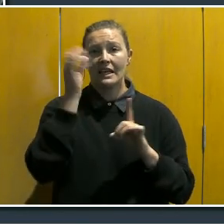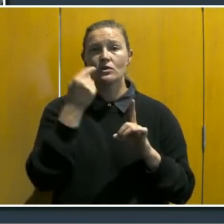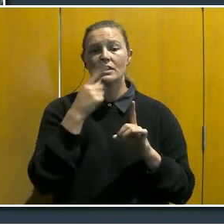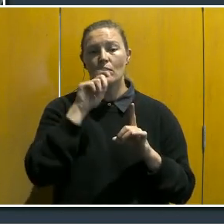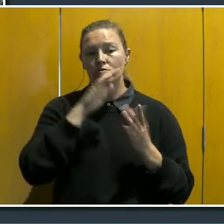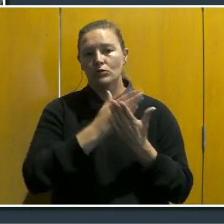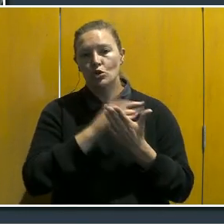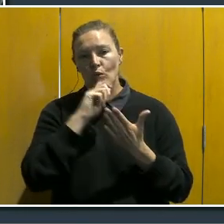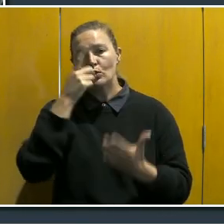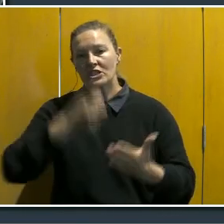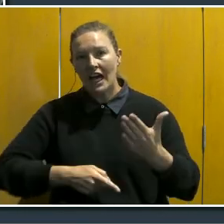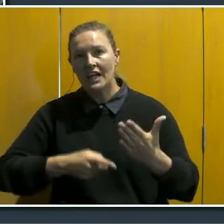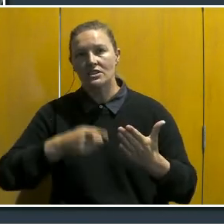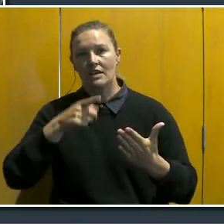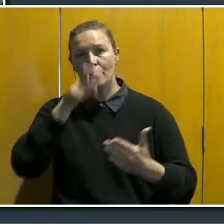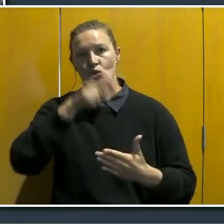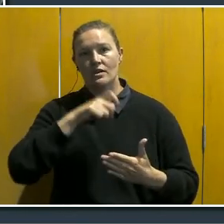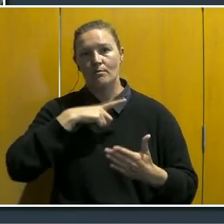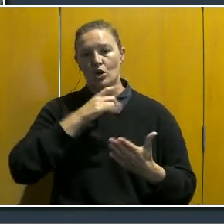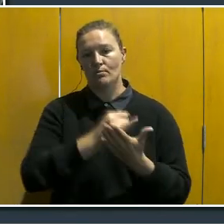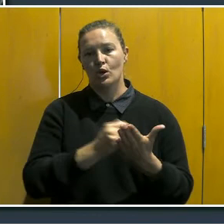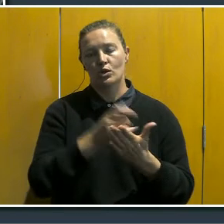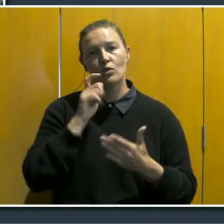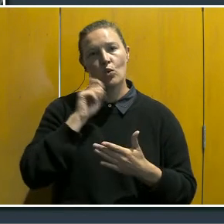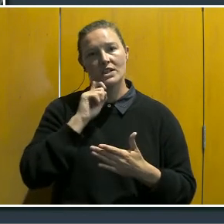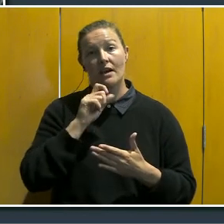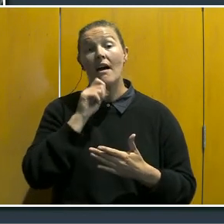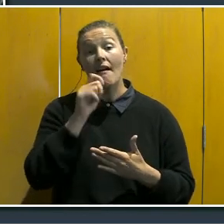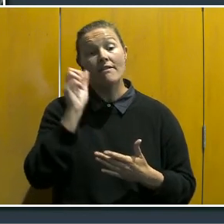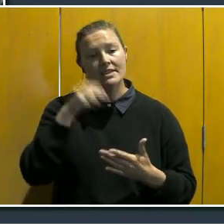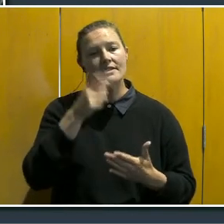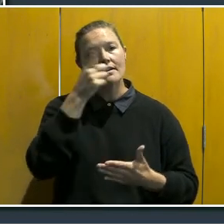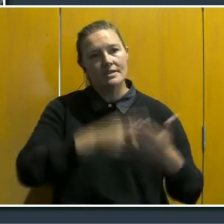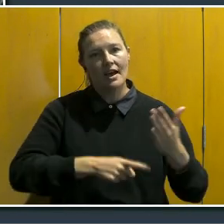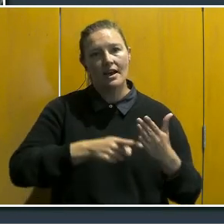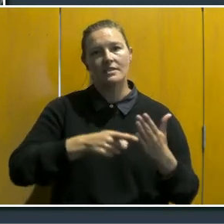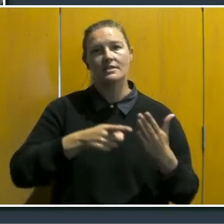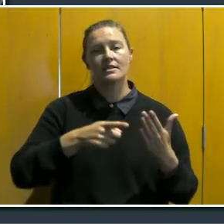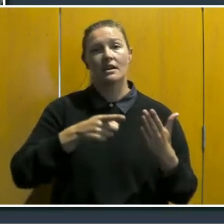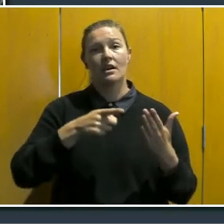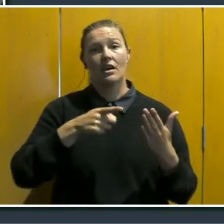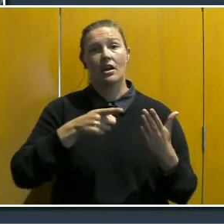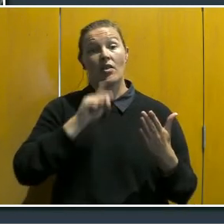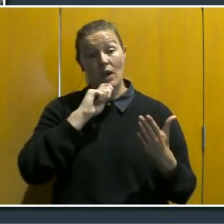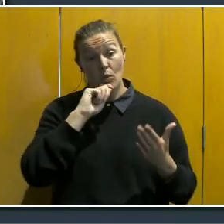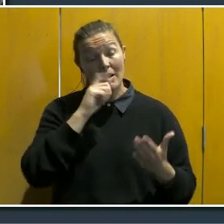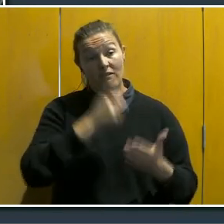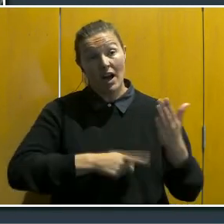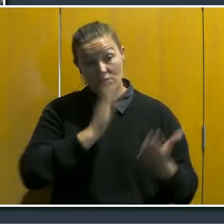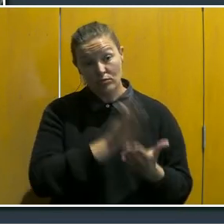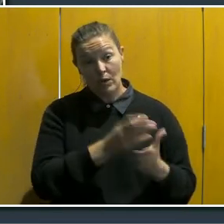charged. Unbelievable. If the polluter is charged, what will they be fined the actual